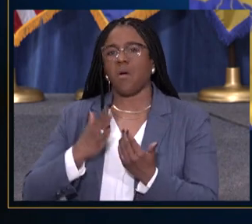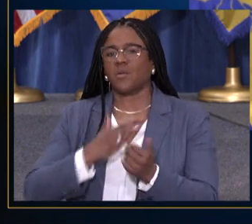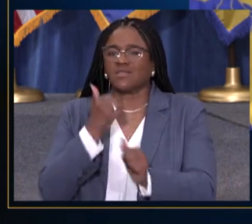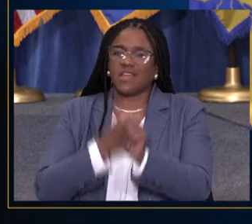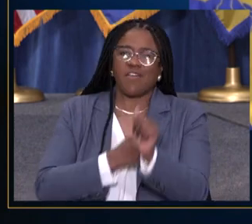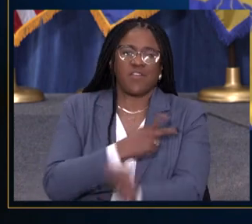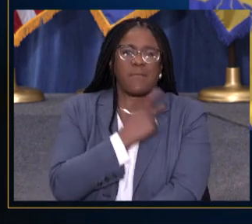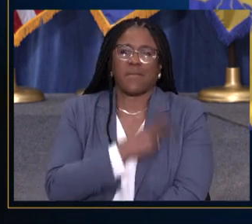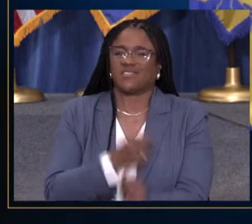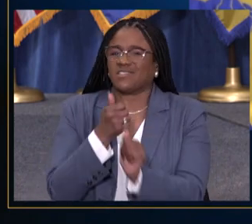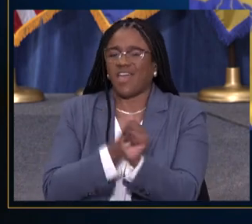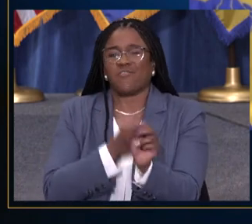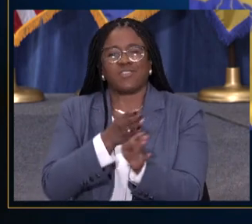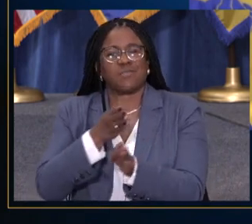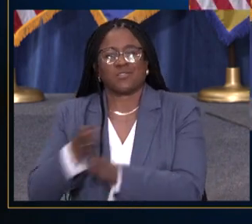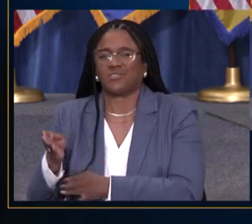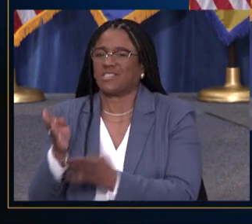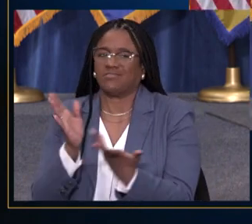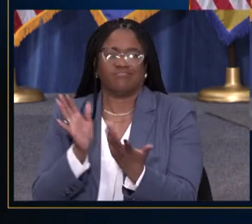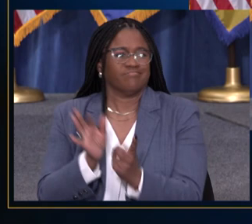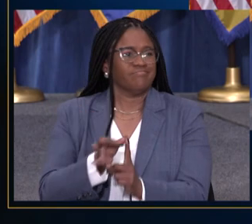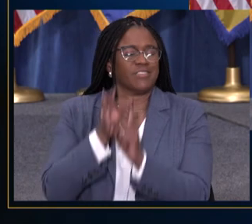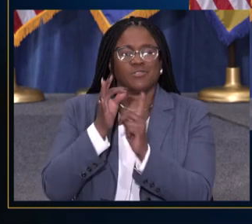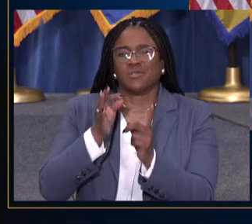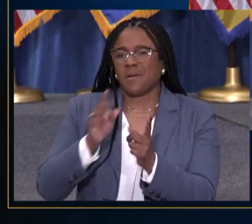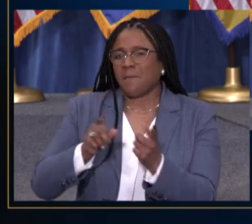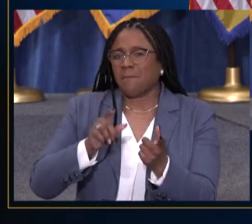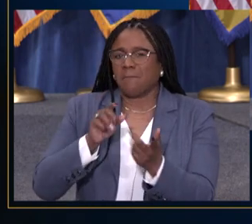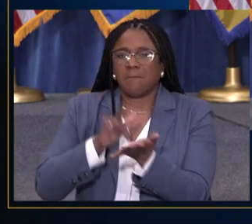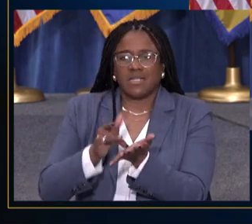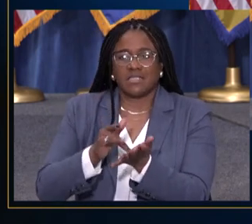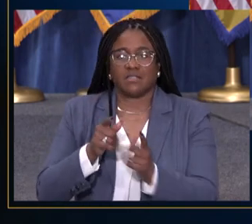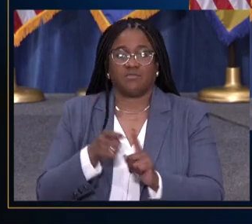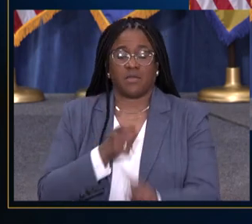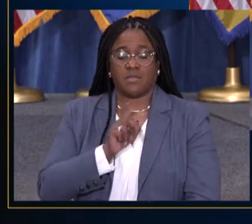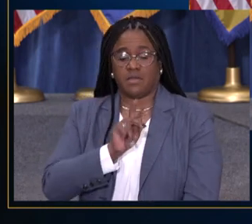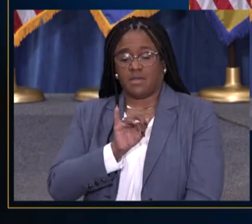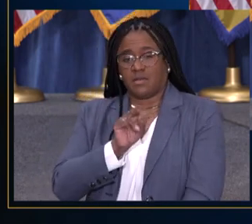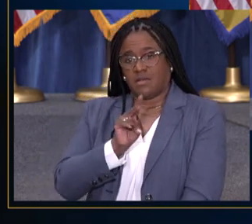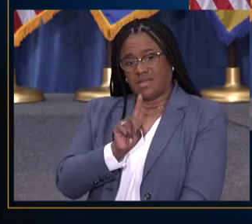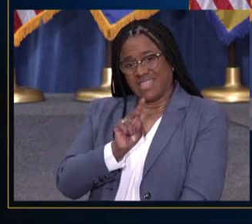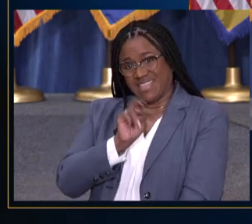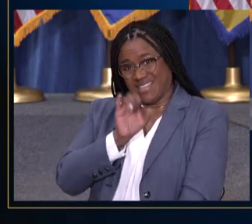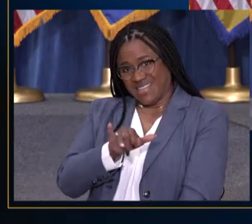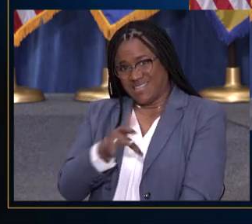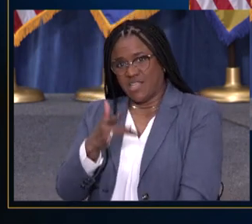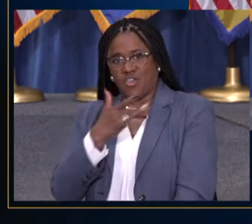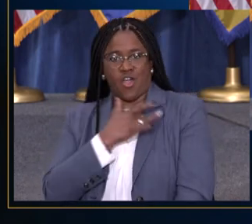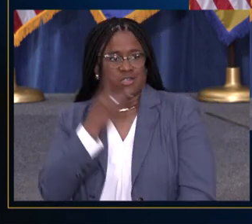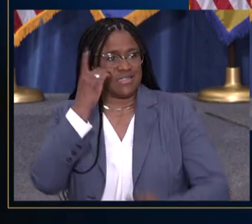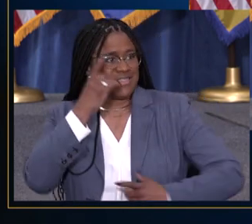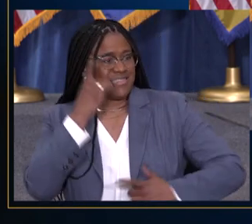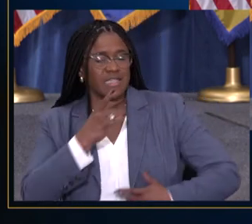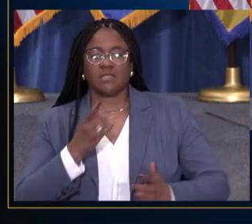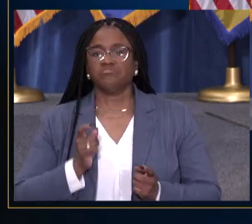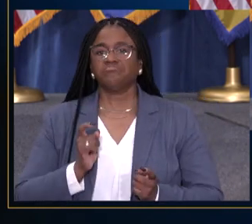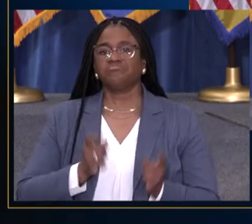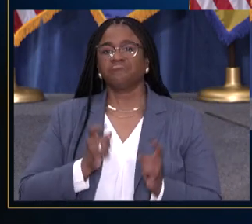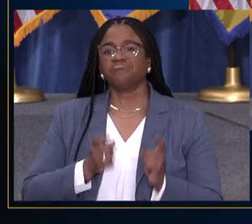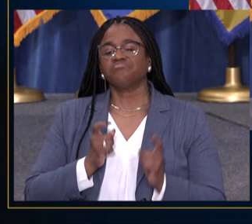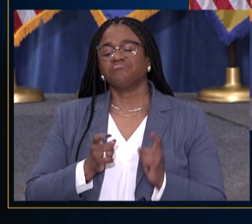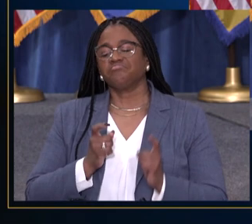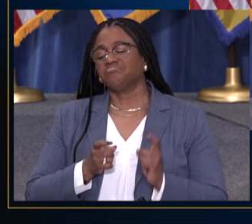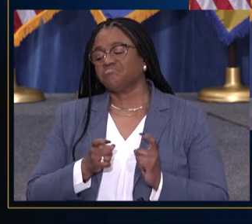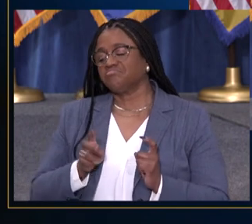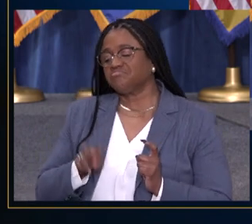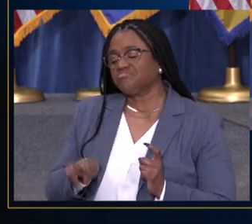every specialty in modern medicine. And in every case, from kidney disease to heart disease, these adjustments can actually cause